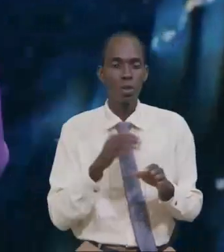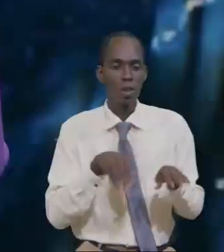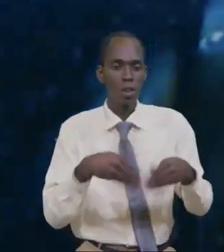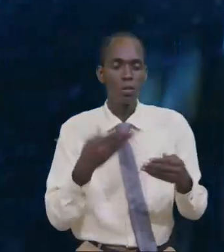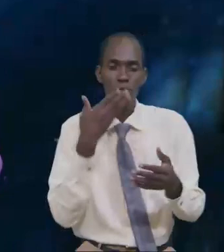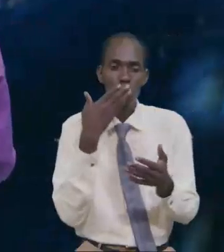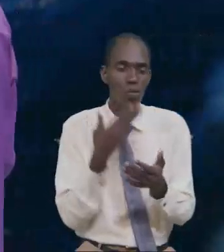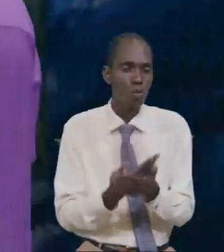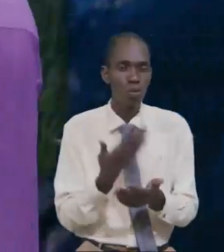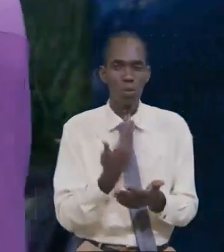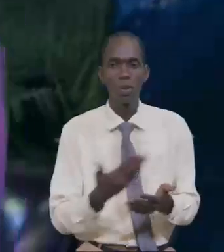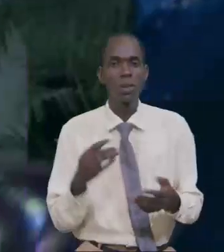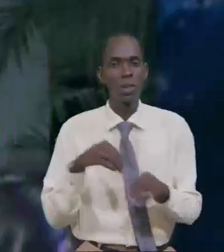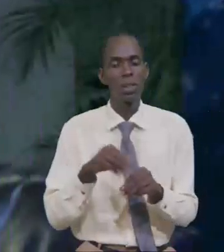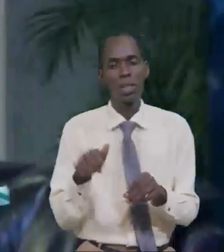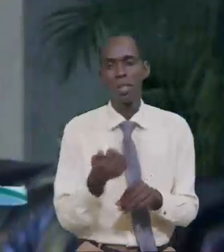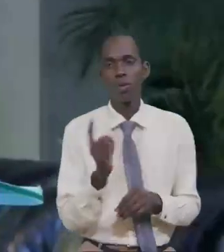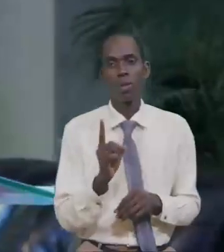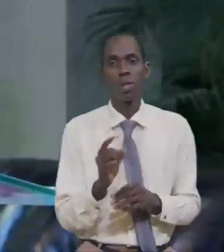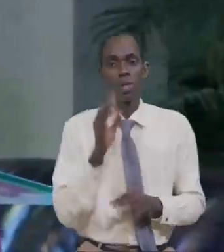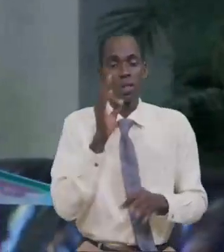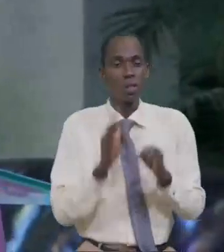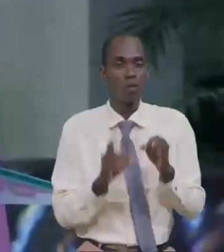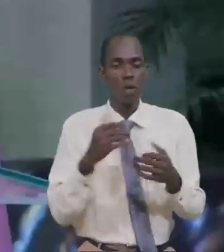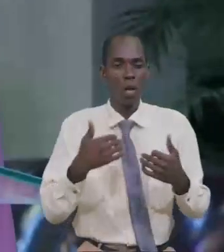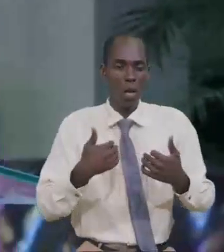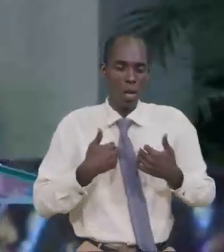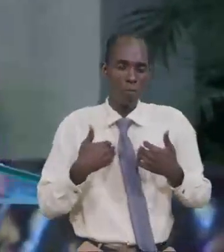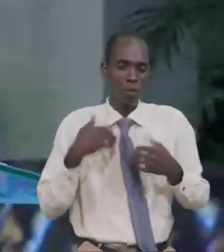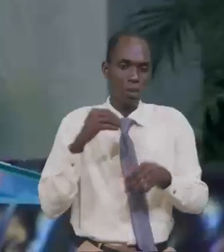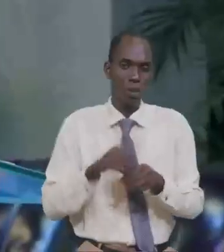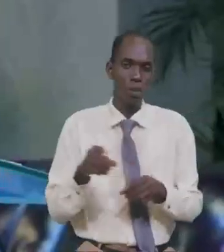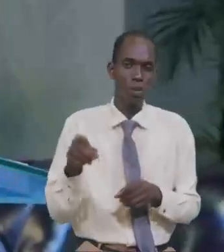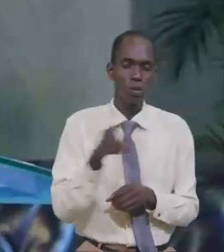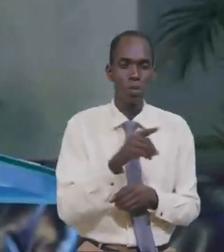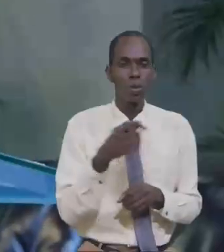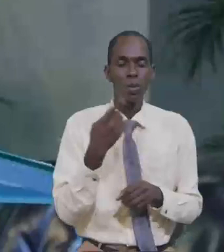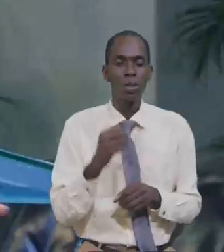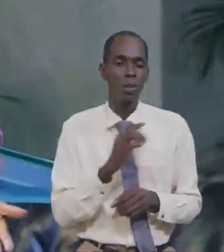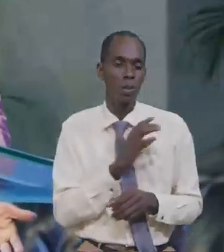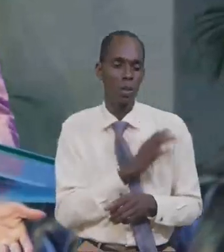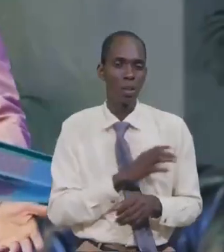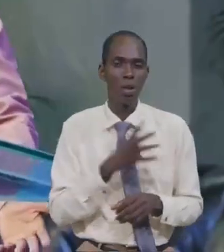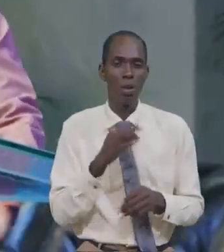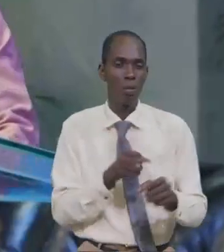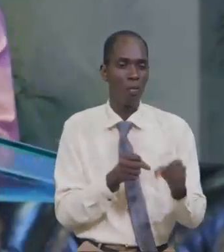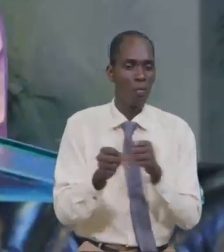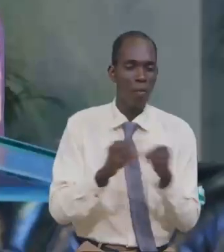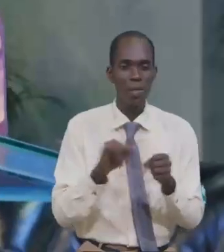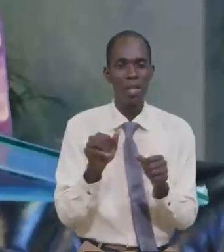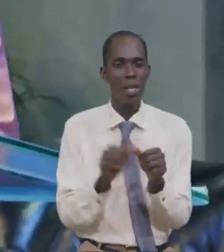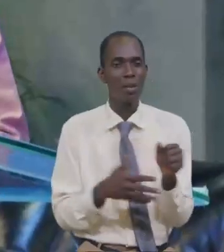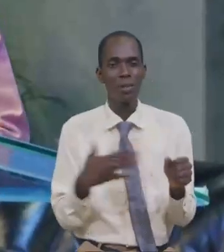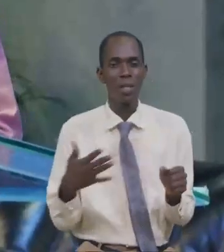everything and pulling down everything, and you say, I'm not succeeding here,